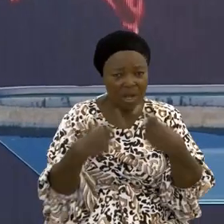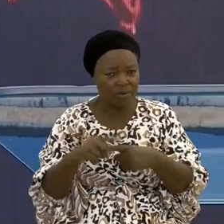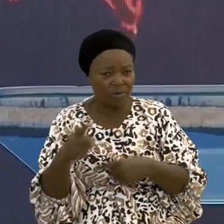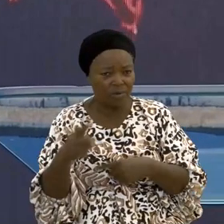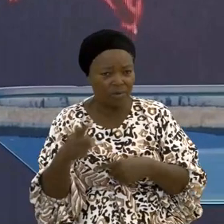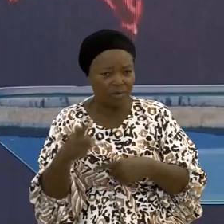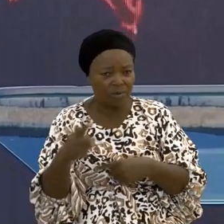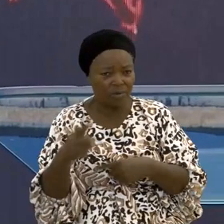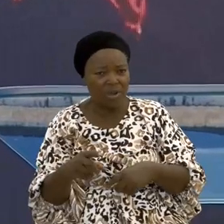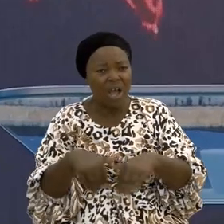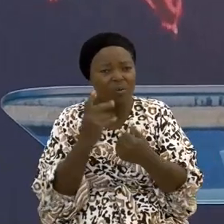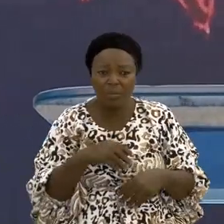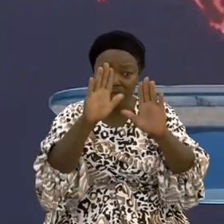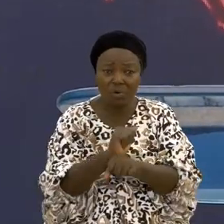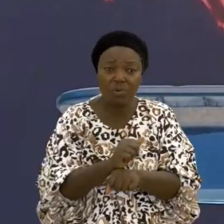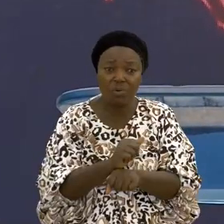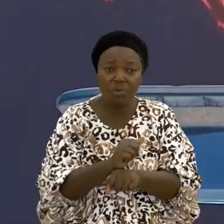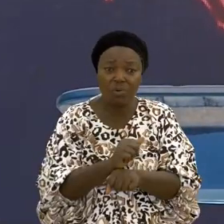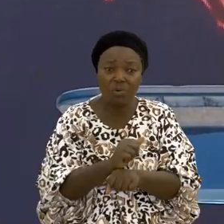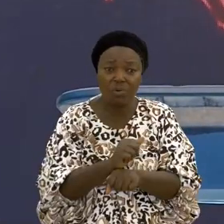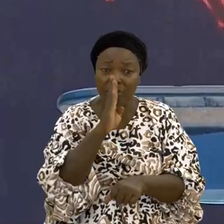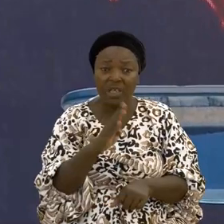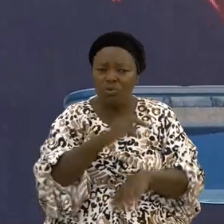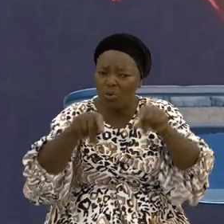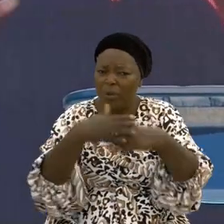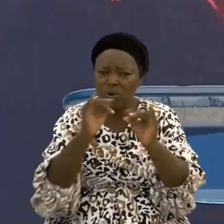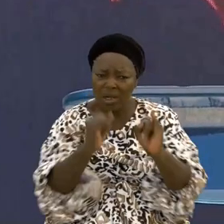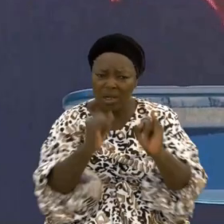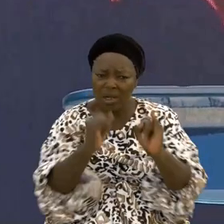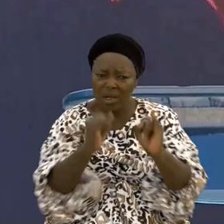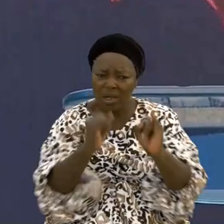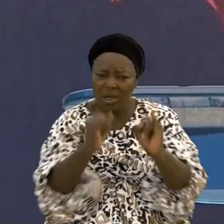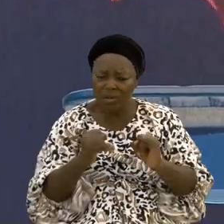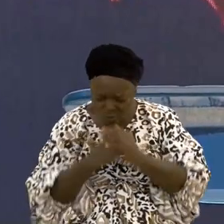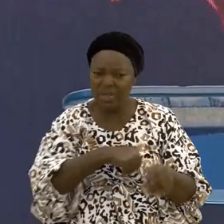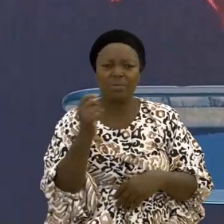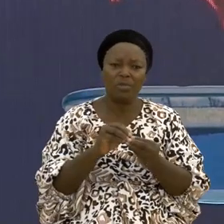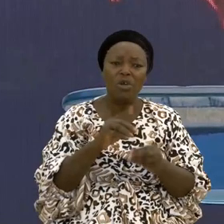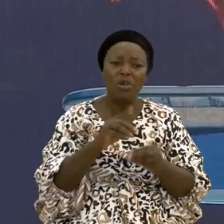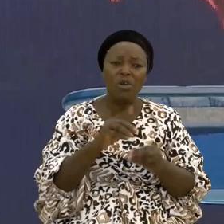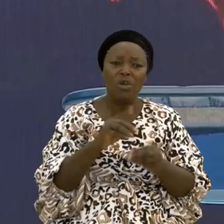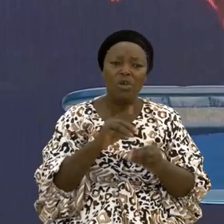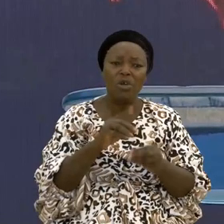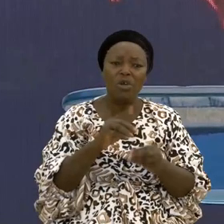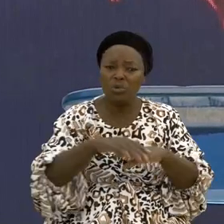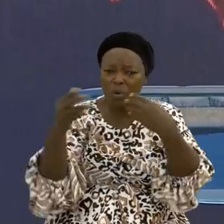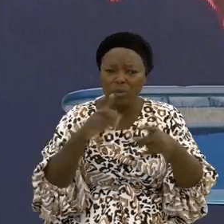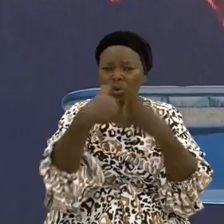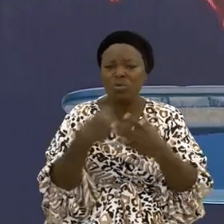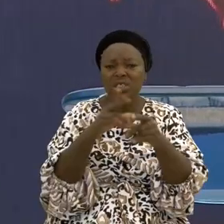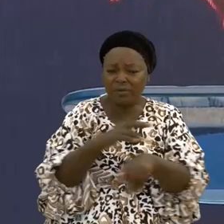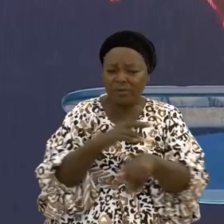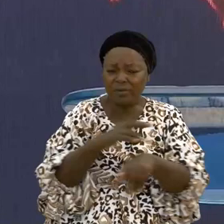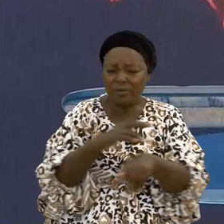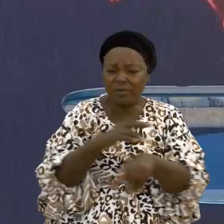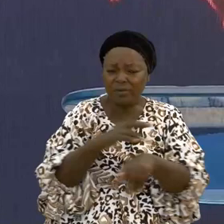your miracle last? You don't go back to idol worship anymore. You don't go back to the miserable life, sinful